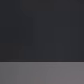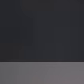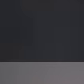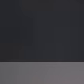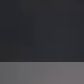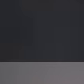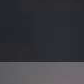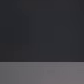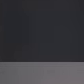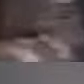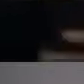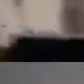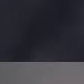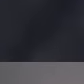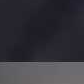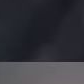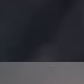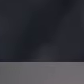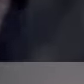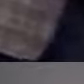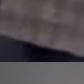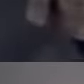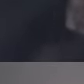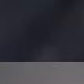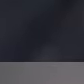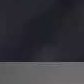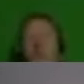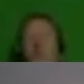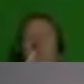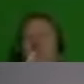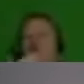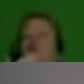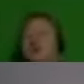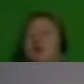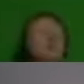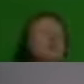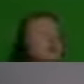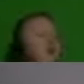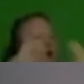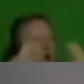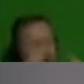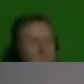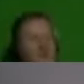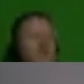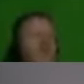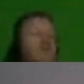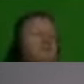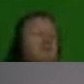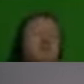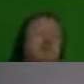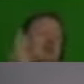anywhere. Kia leboha. Thank you. Speaker is the Honourable Wessels.